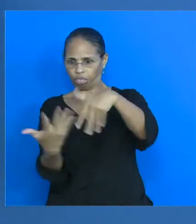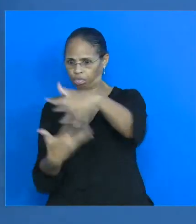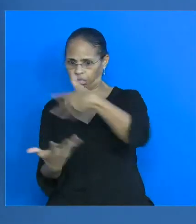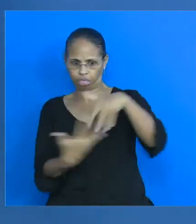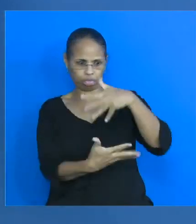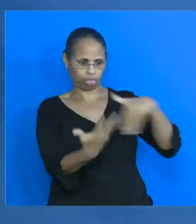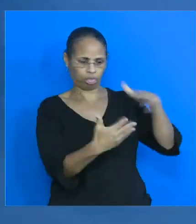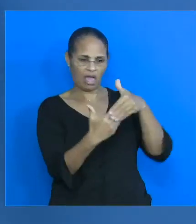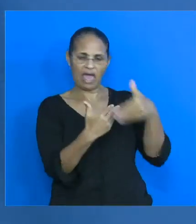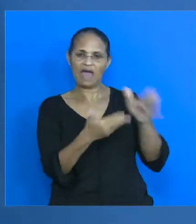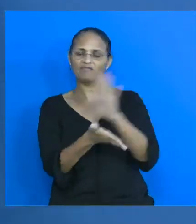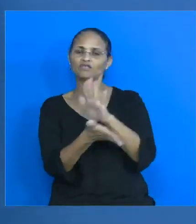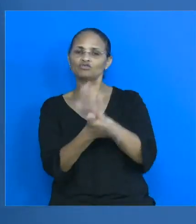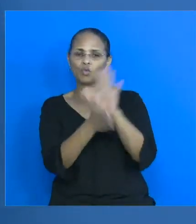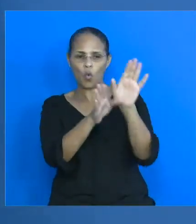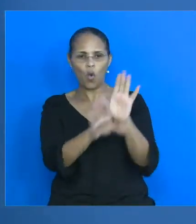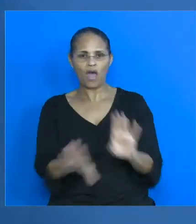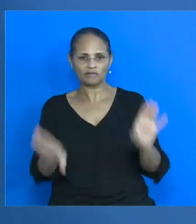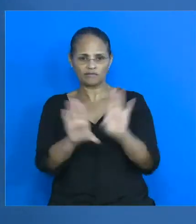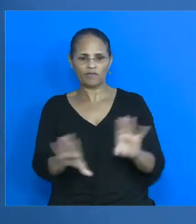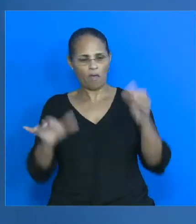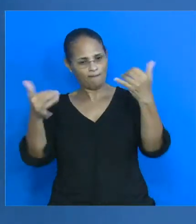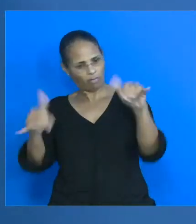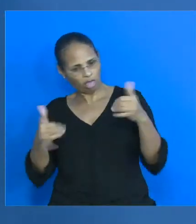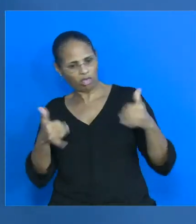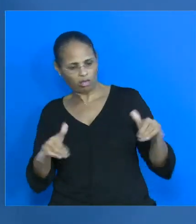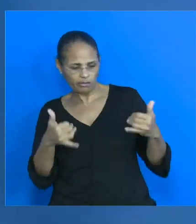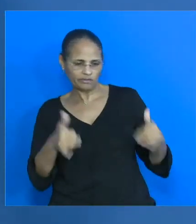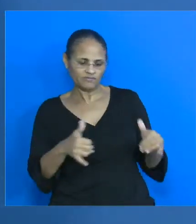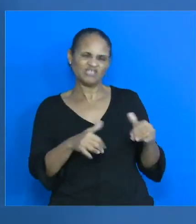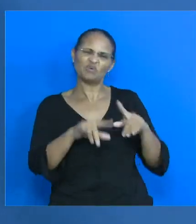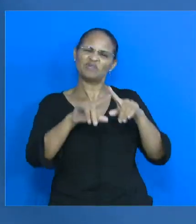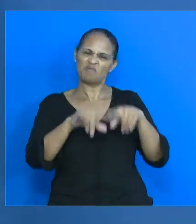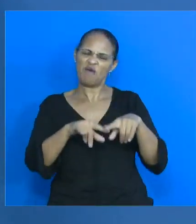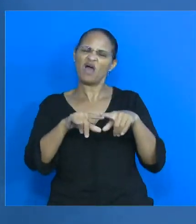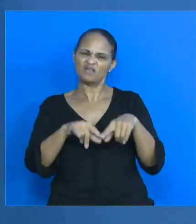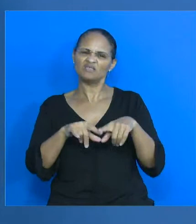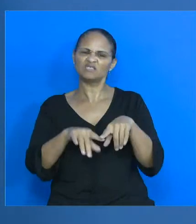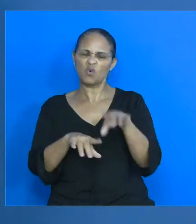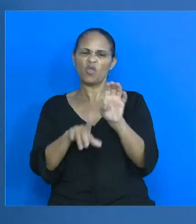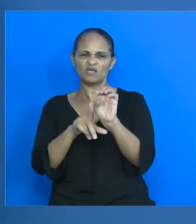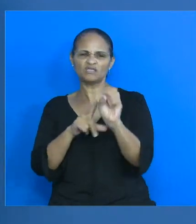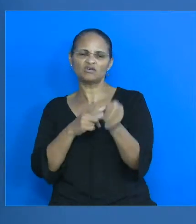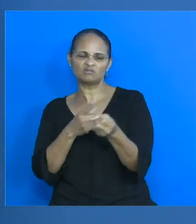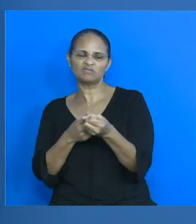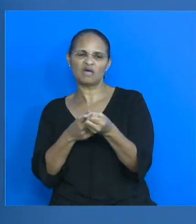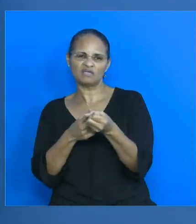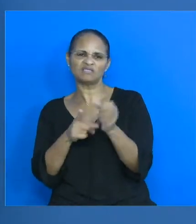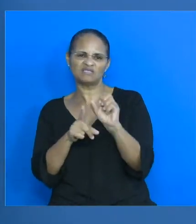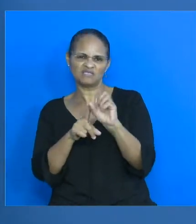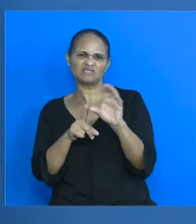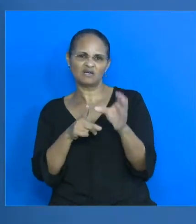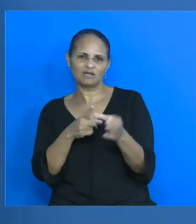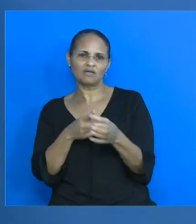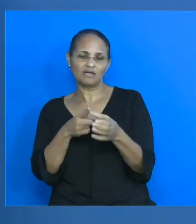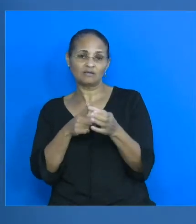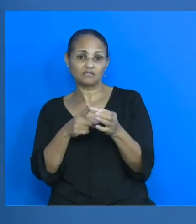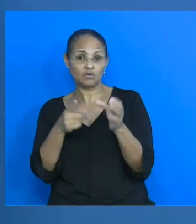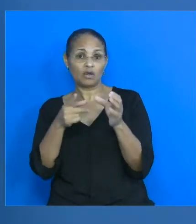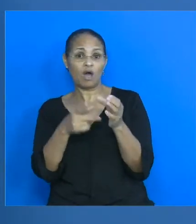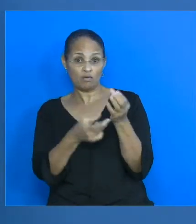in after-school activities and so far as play and so forth. So it depends entirely on the circumstances. I think the lesson learned